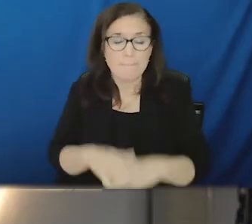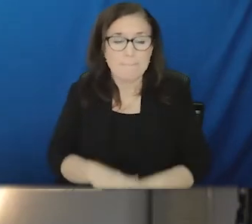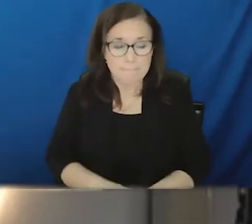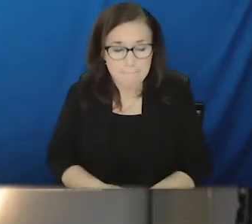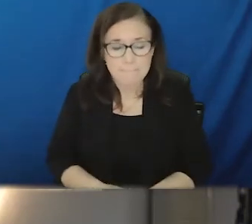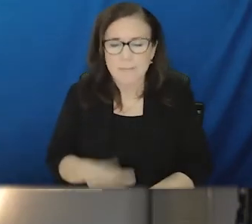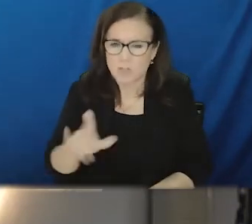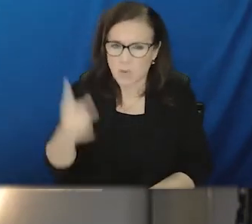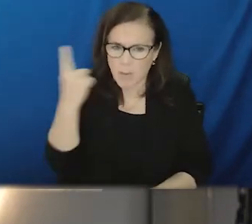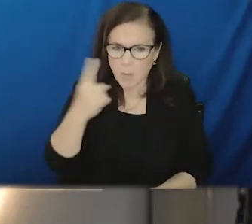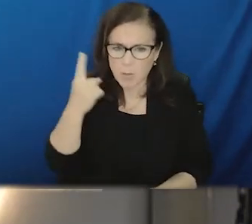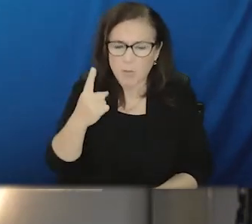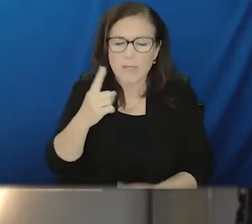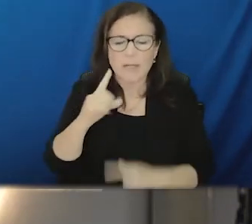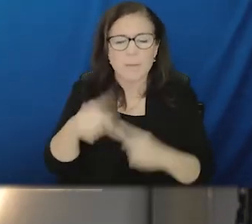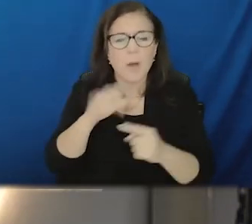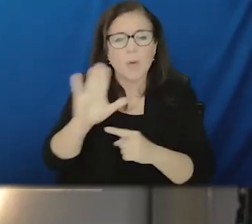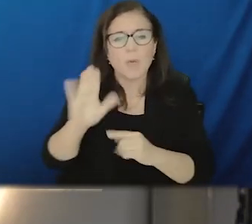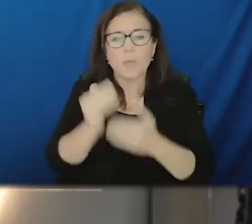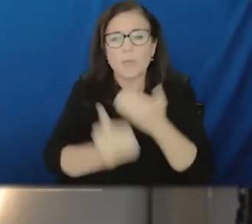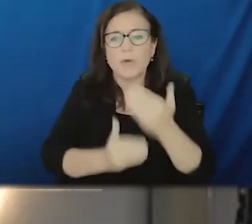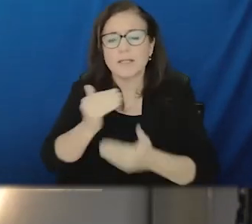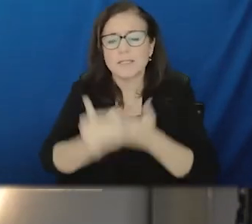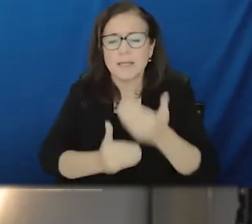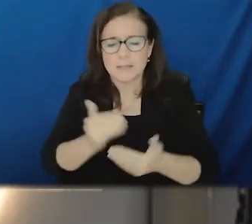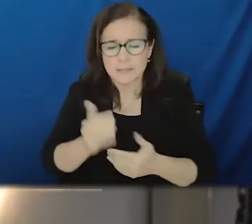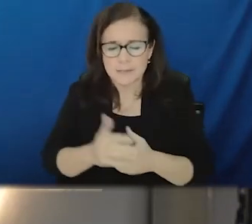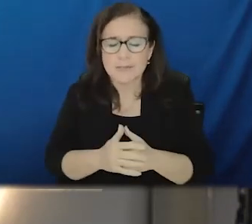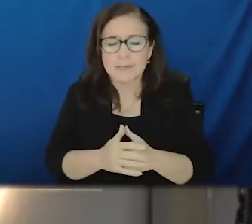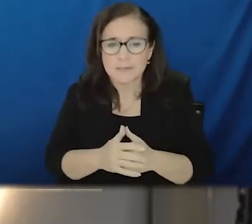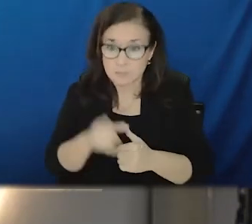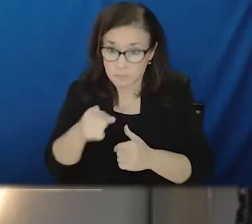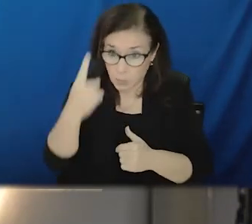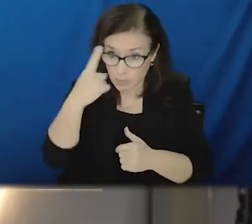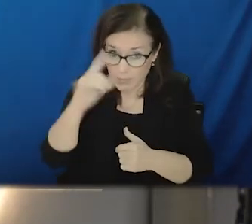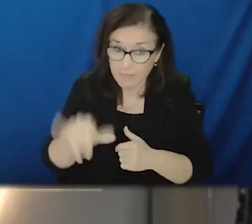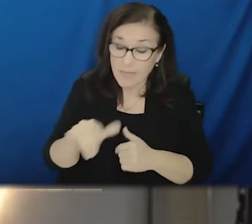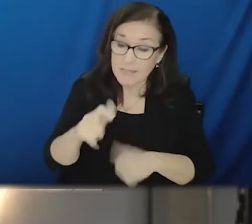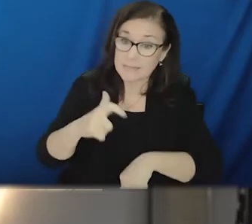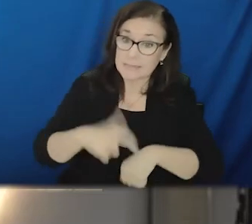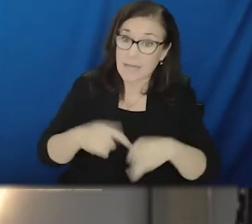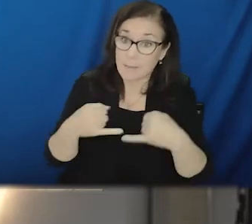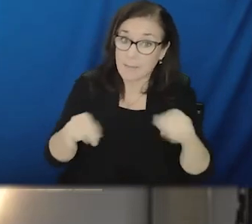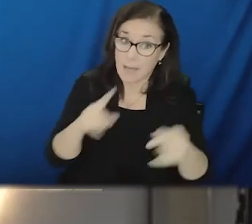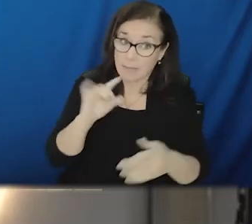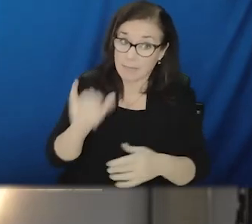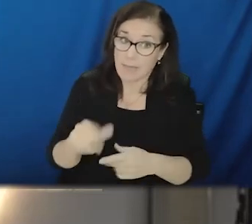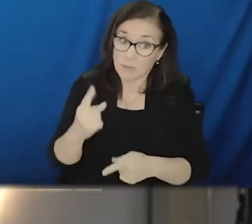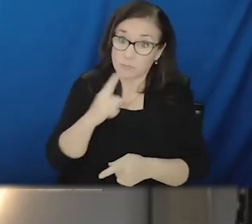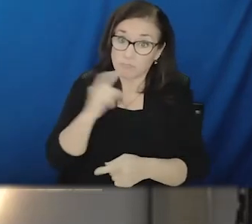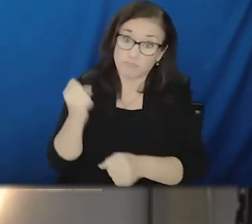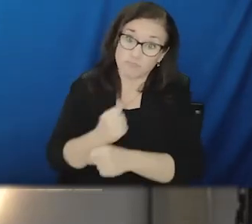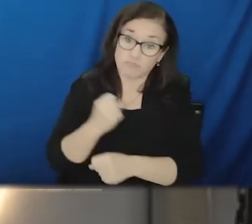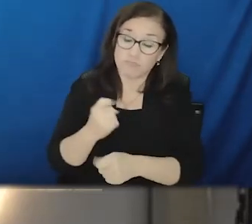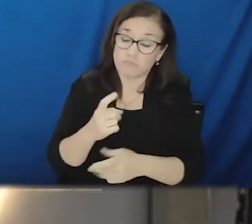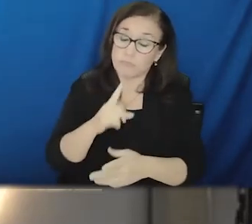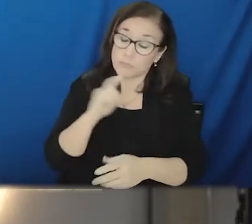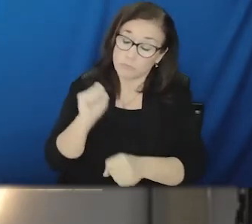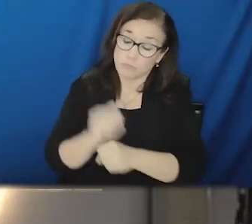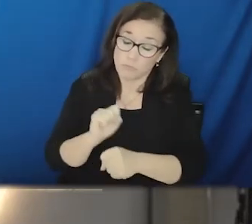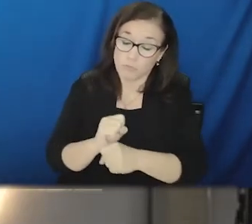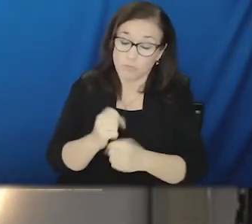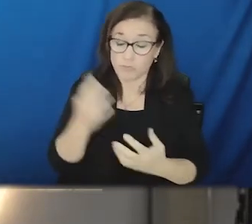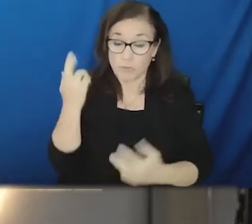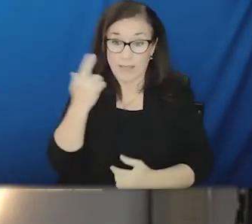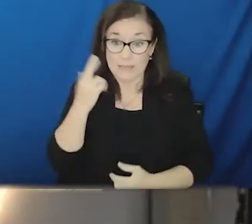your process, and do you think this timeline is realistic for us to meet? Sure. Good evening,